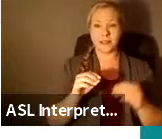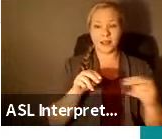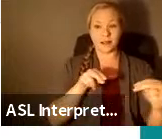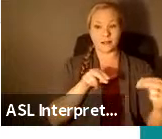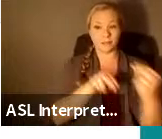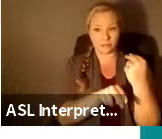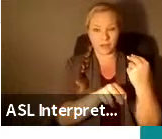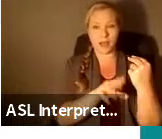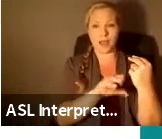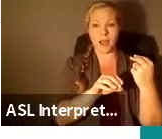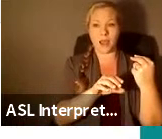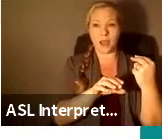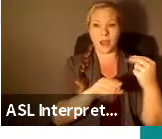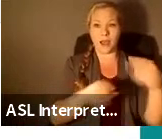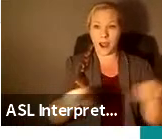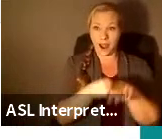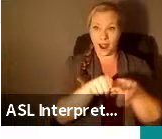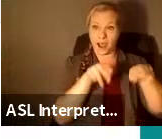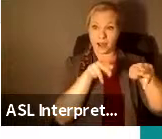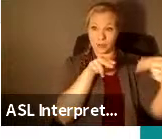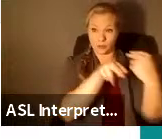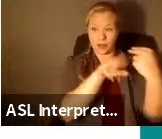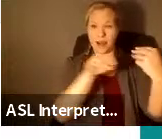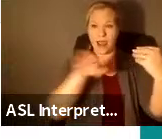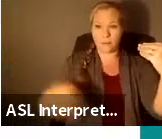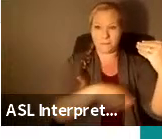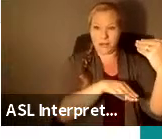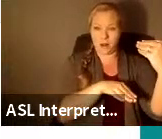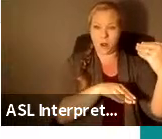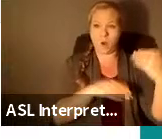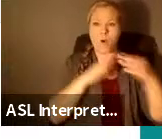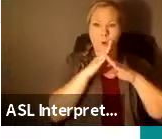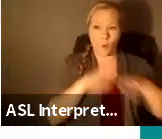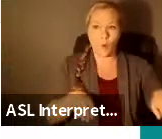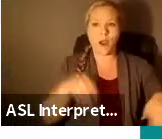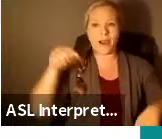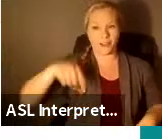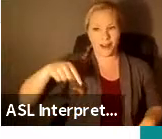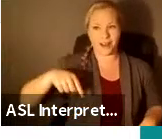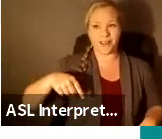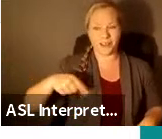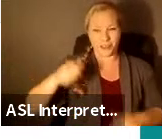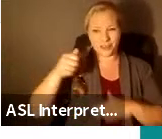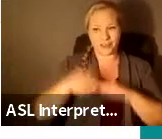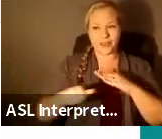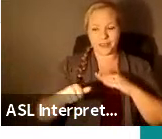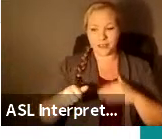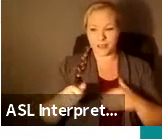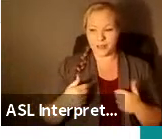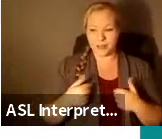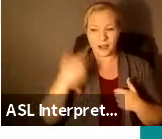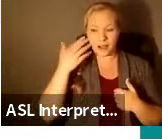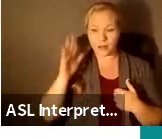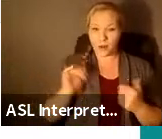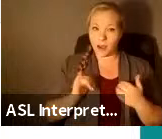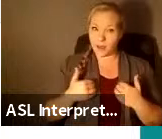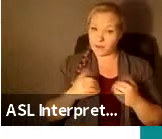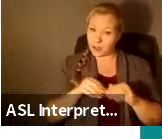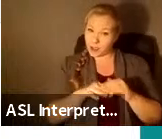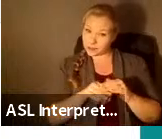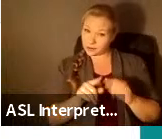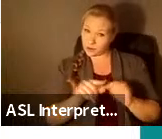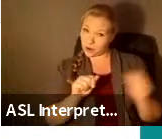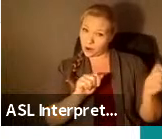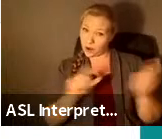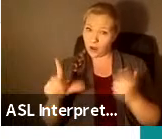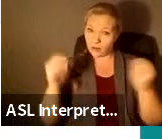grade. And it was quieter underneath. I don't know if I have access to any of those that old information, but I do know that